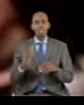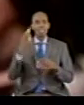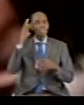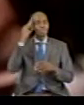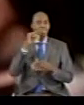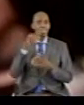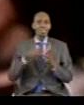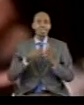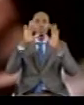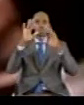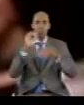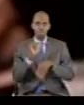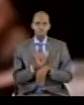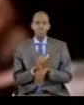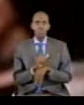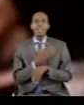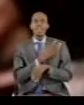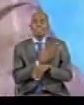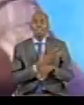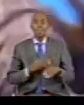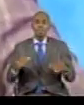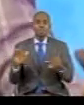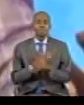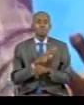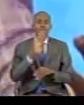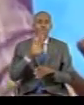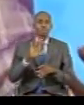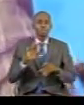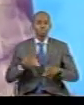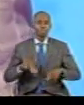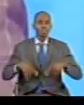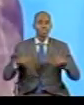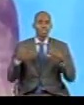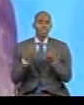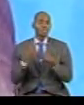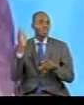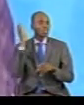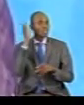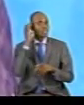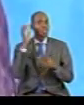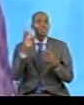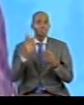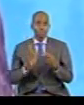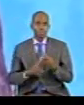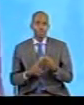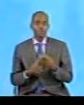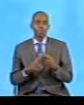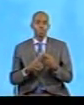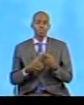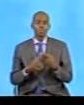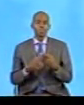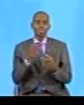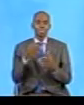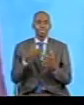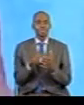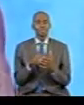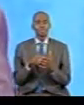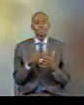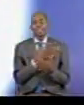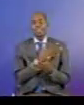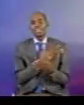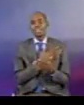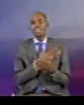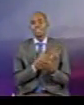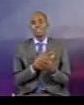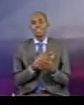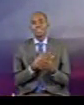in His Spirit, and fuel your faith as you listen to Pastor Kamuyi's inspirational words and messages of hope.